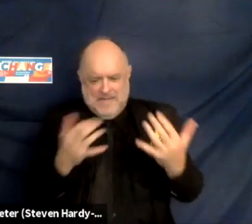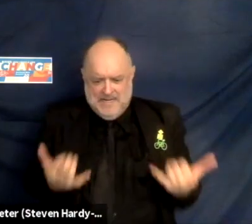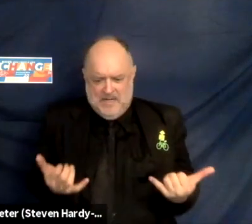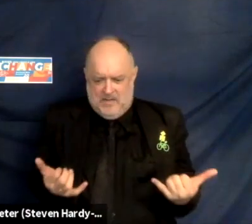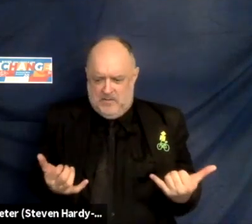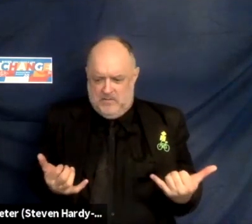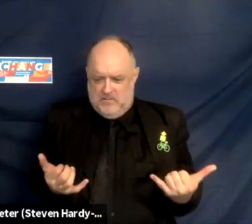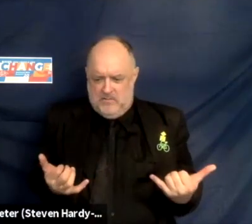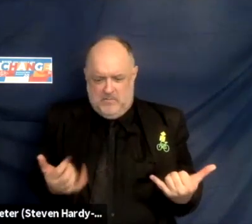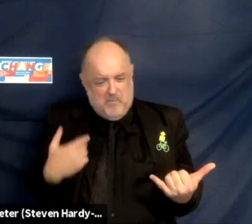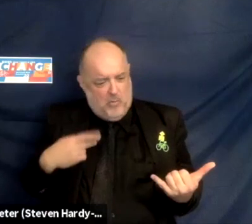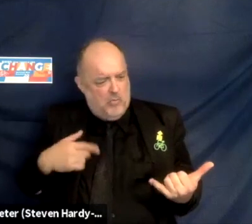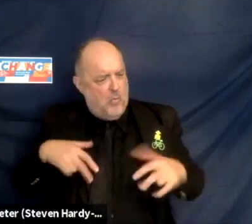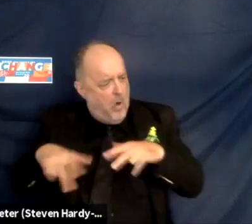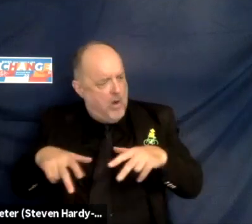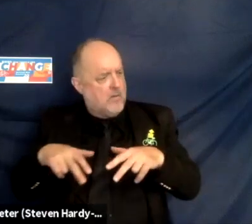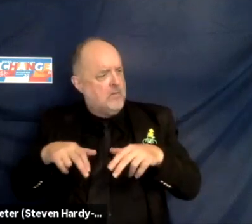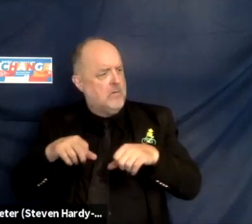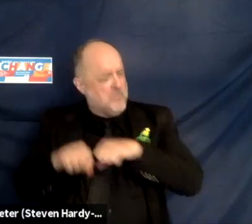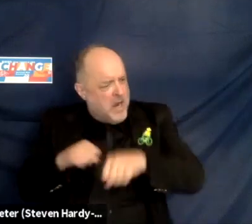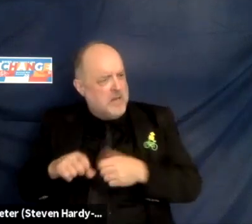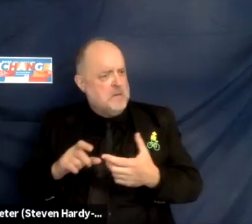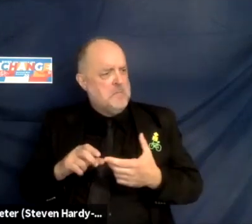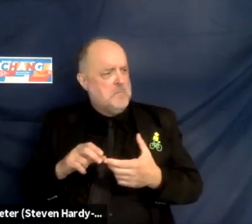bike and people that walk and use transit.